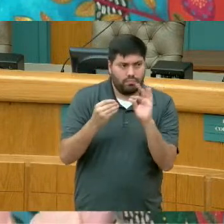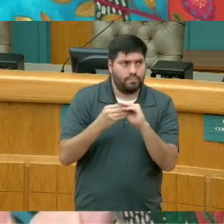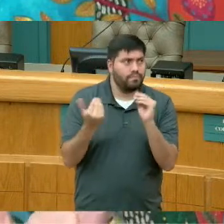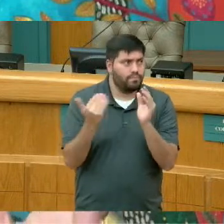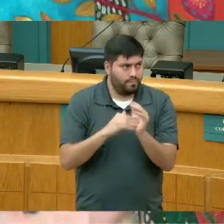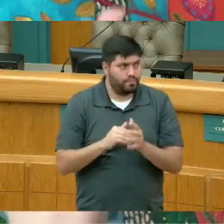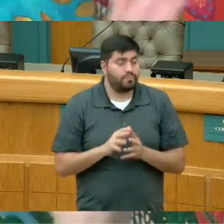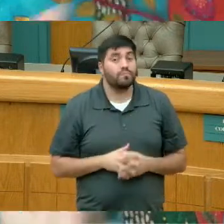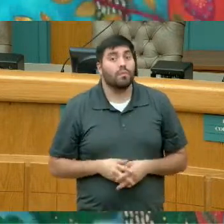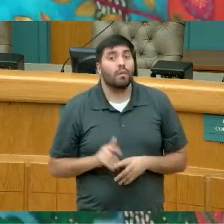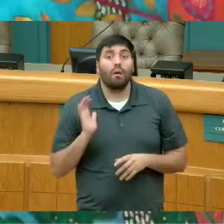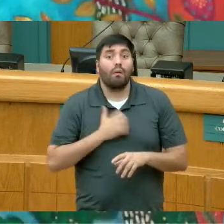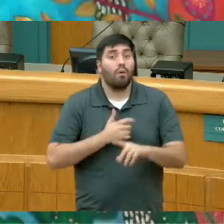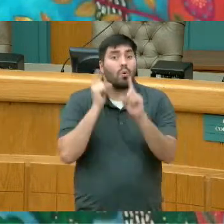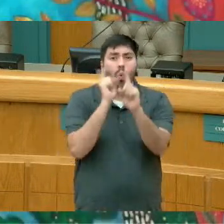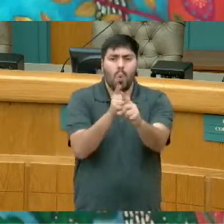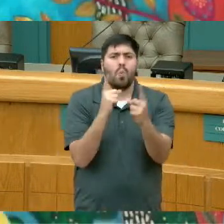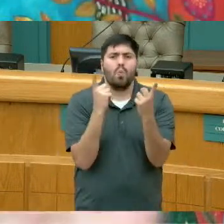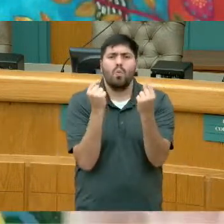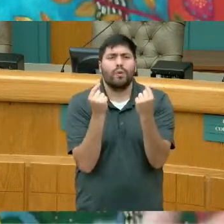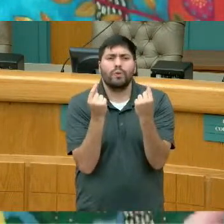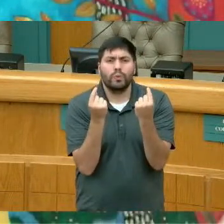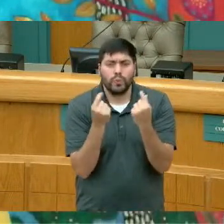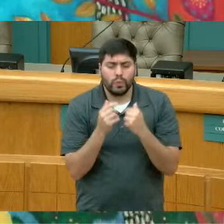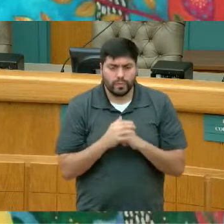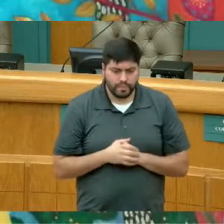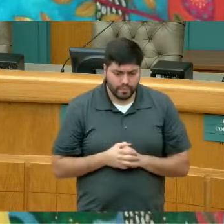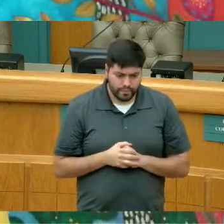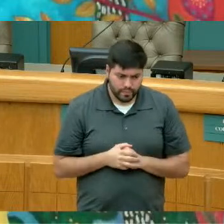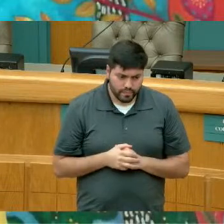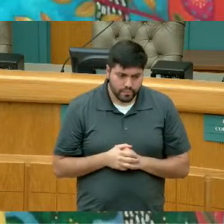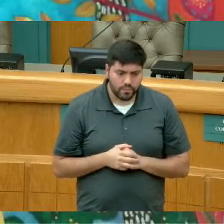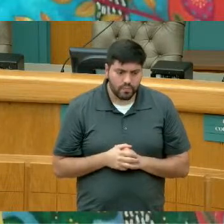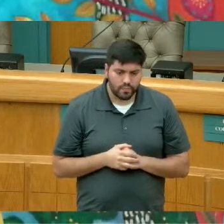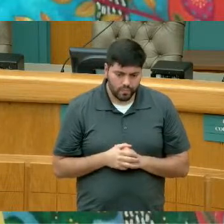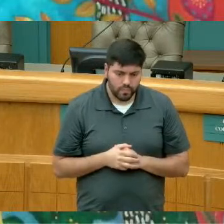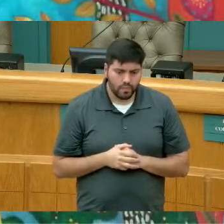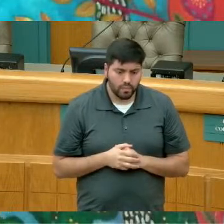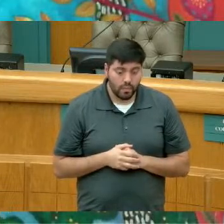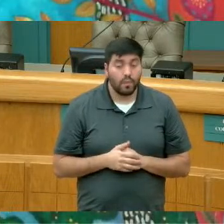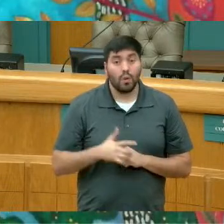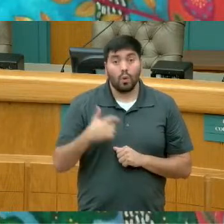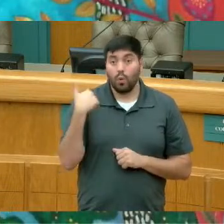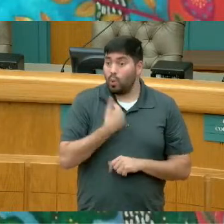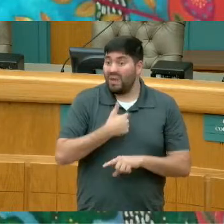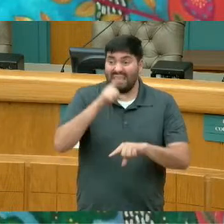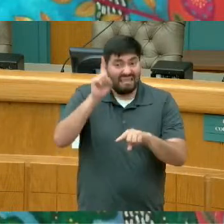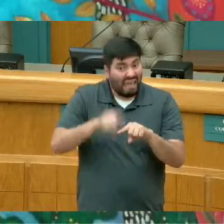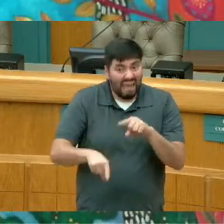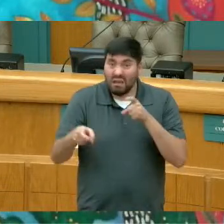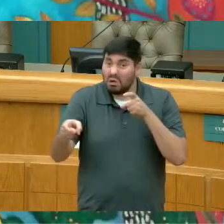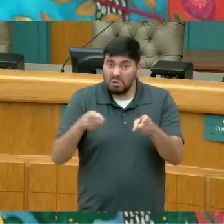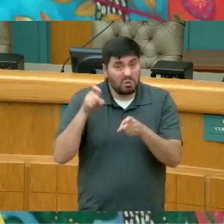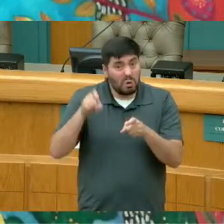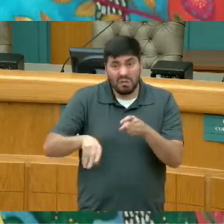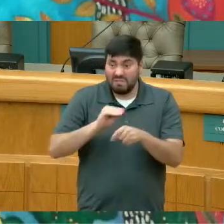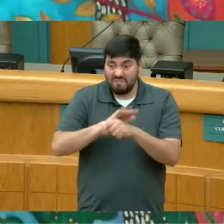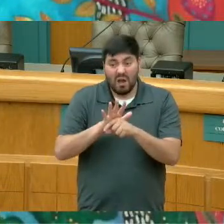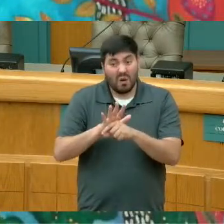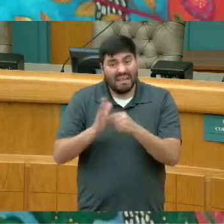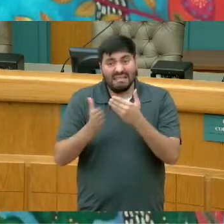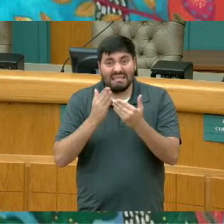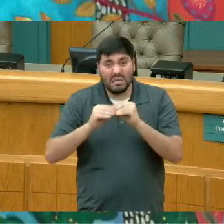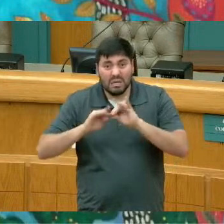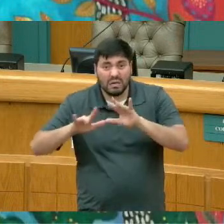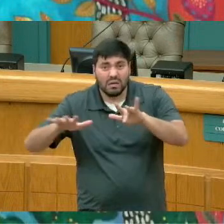The goal was, what can we do? I told you about the things we can't control. We cannot control that this is a virus that's